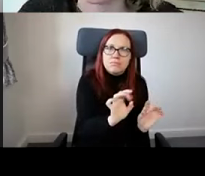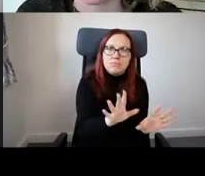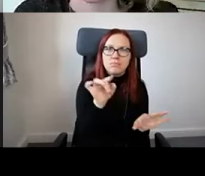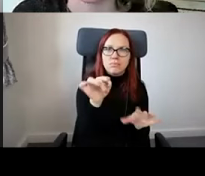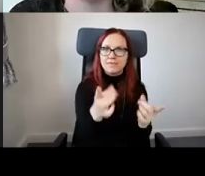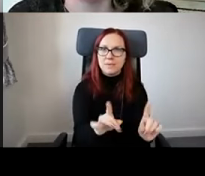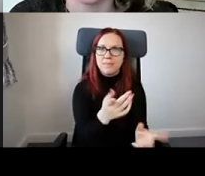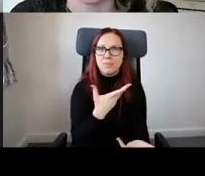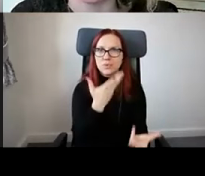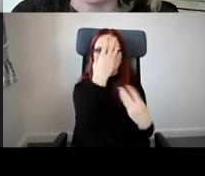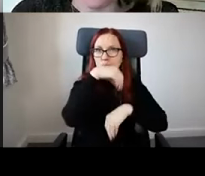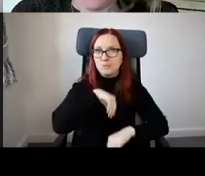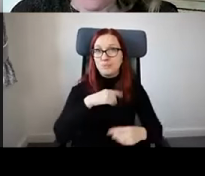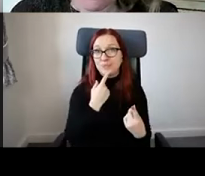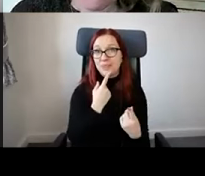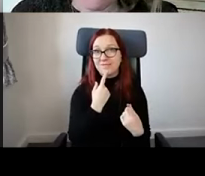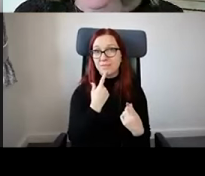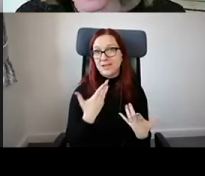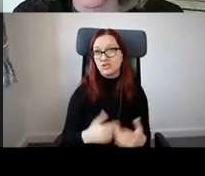want that information.